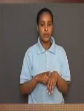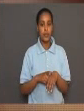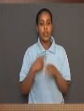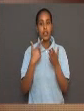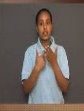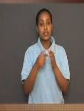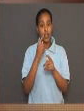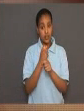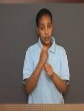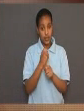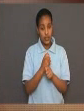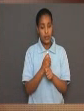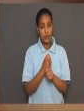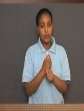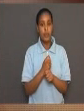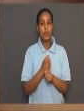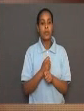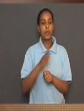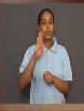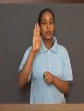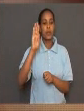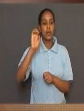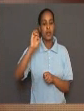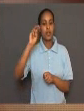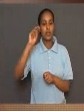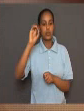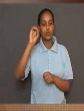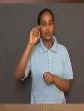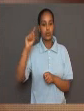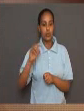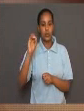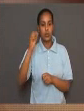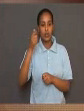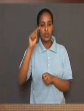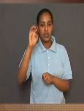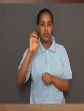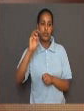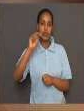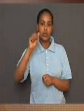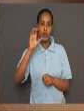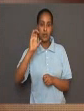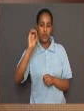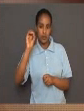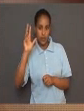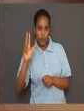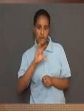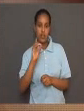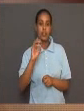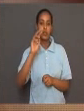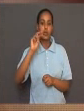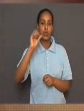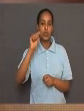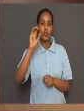In this activity, the benzoic acid reacts with sodium bicarbonate and gives